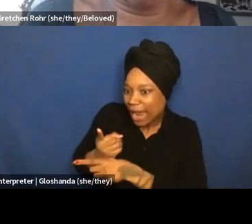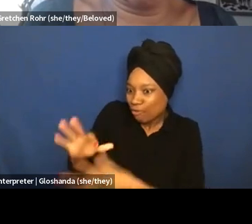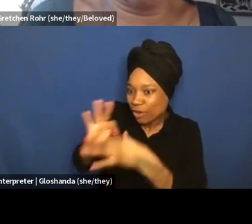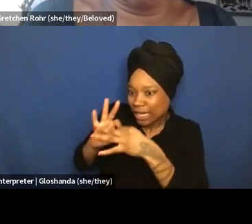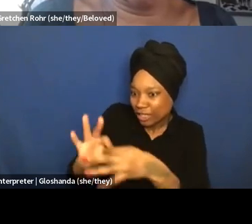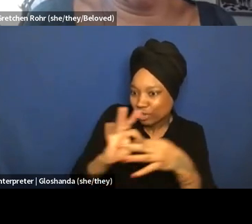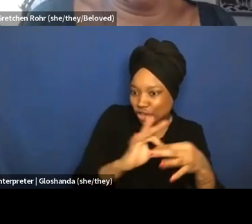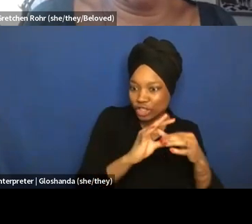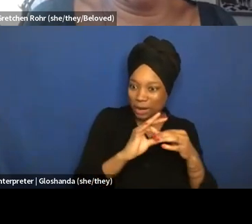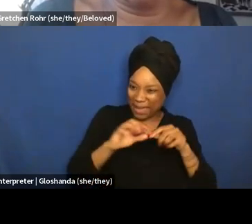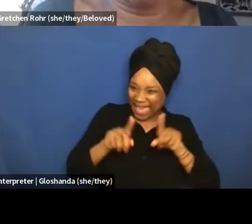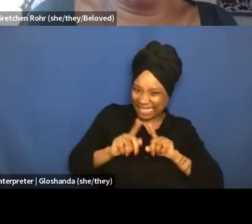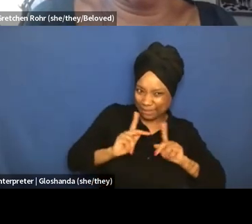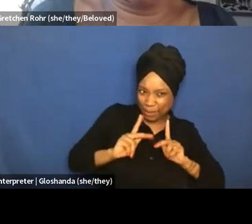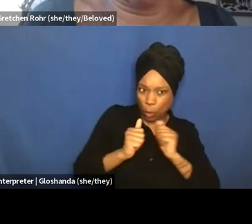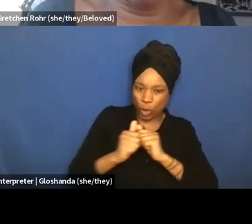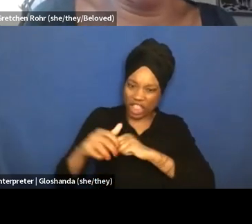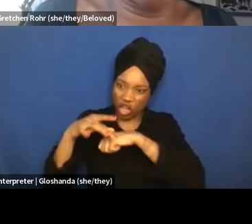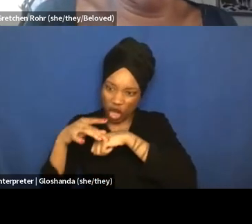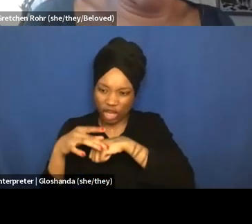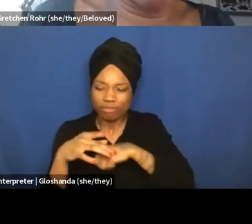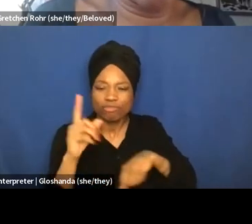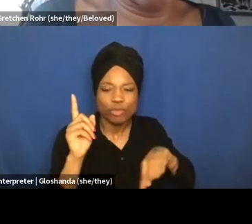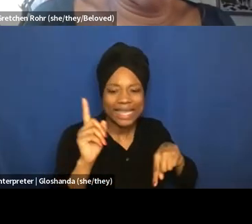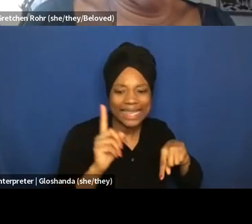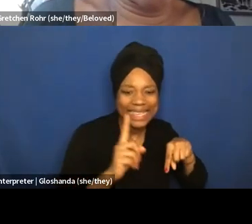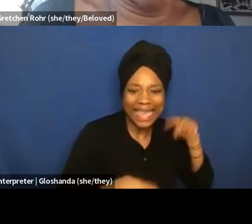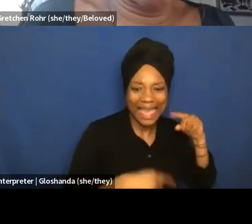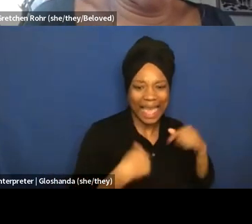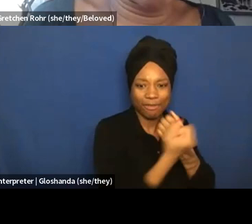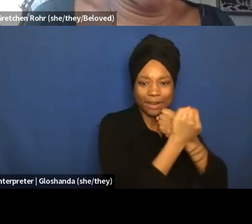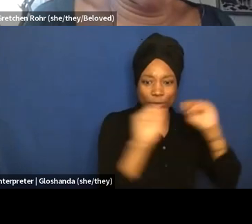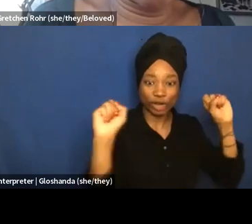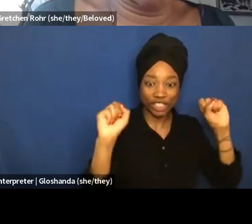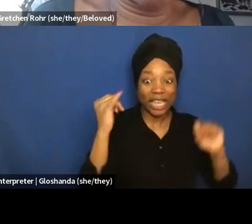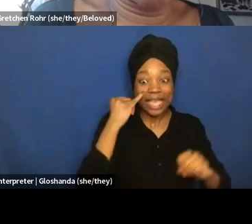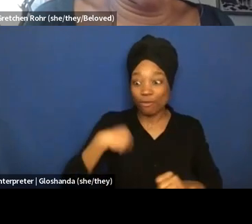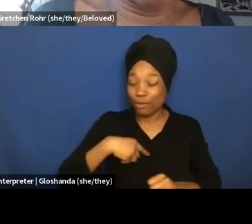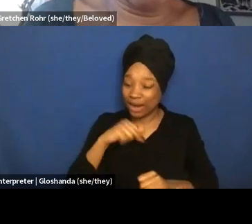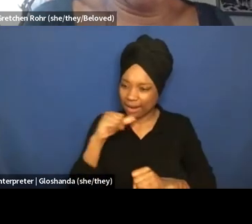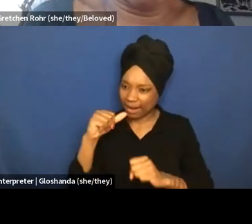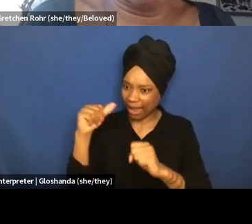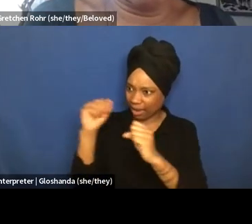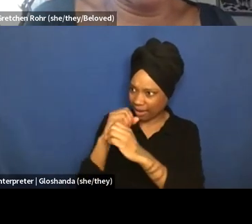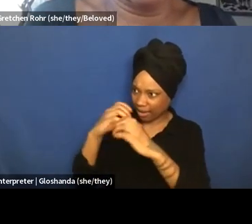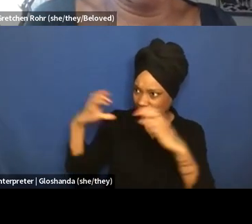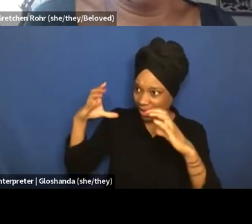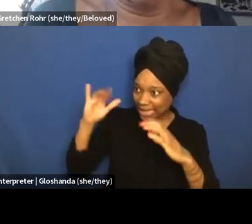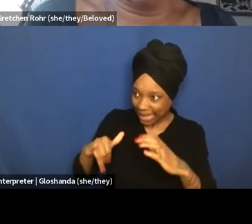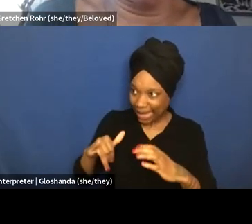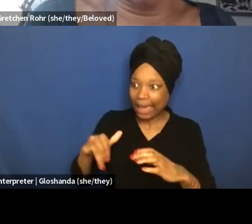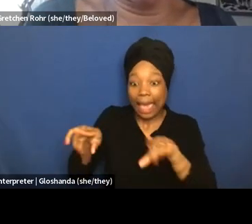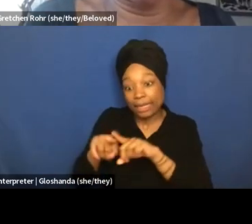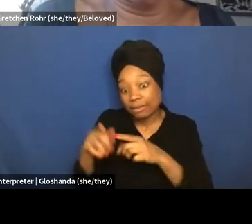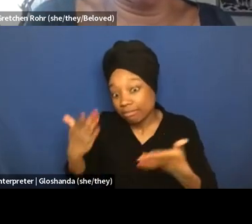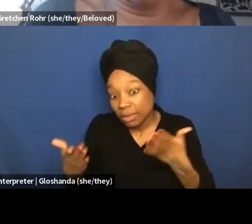the earth. And so if we're not contending with that, whether we frame it as our broader kinship structures and